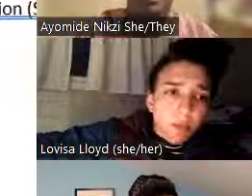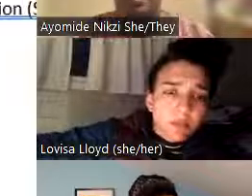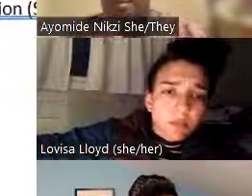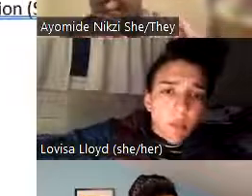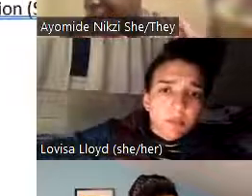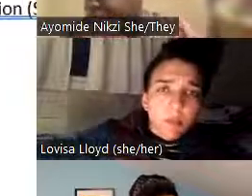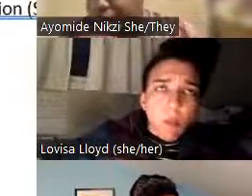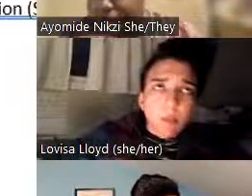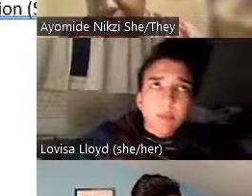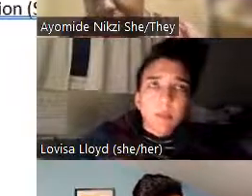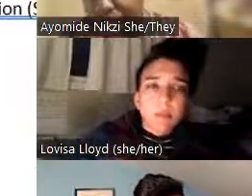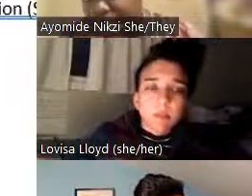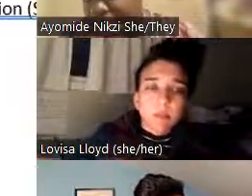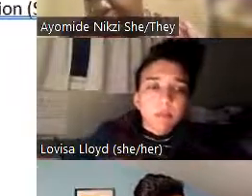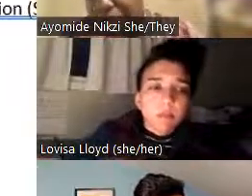Commissioner Faith.